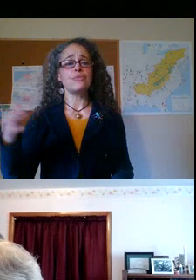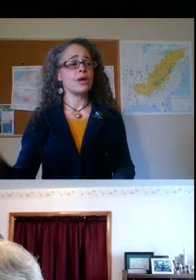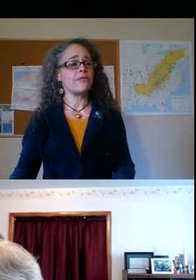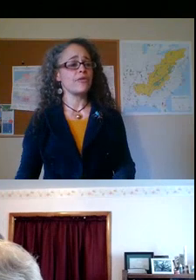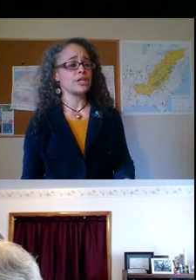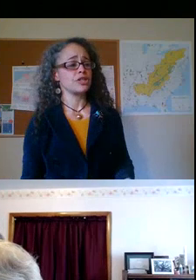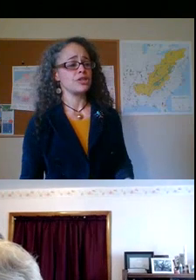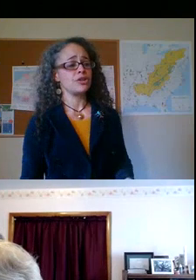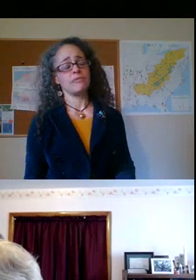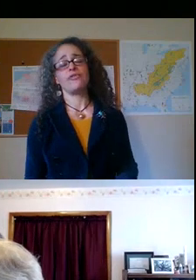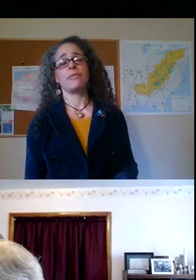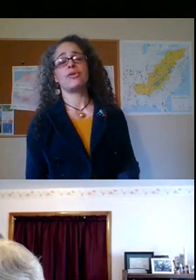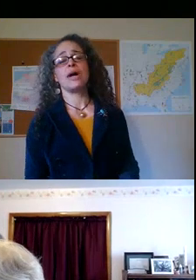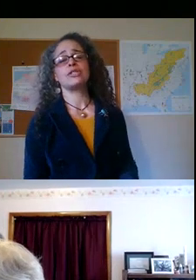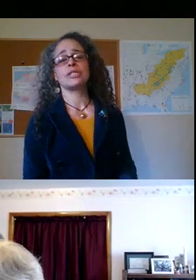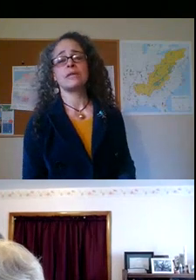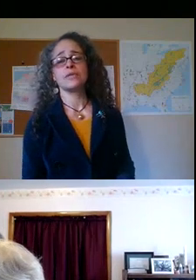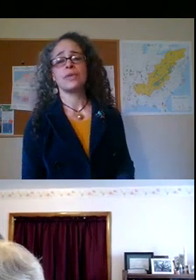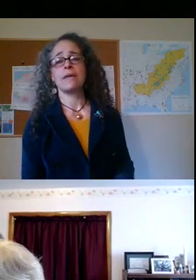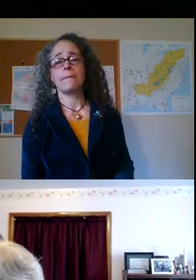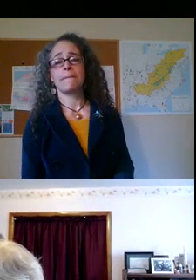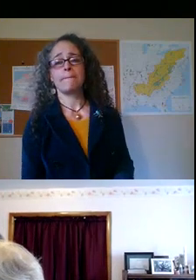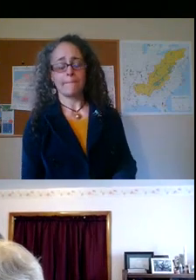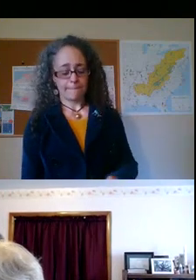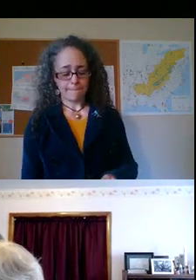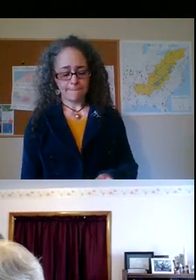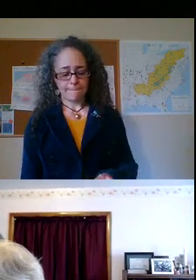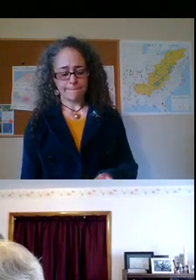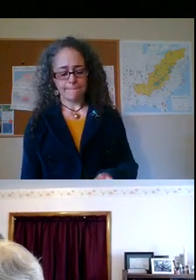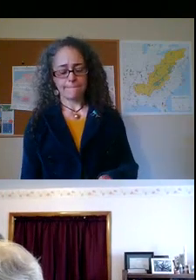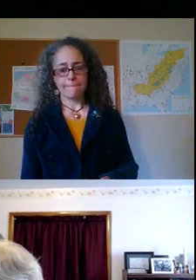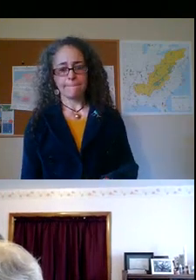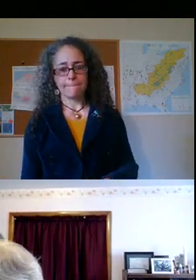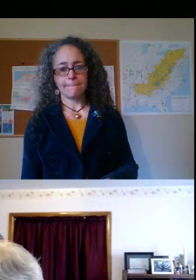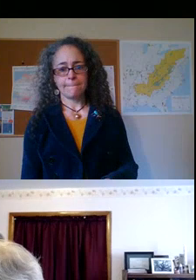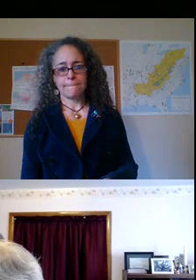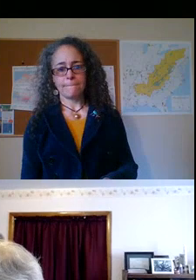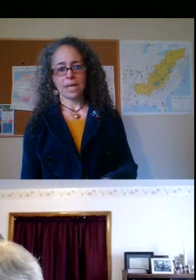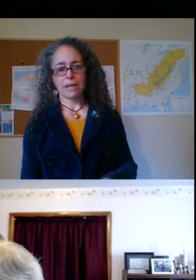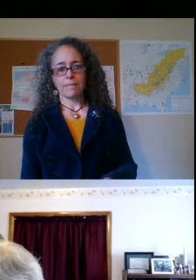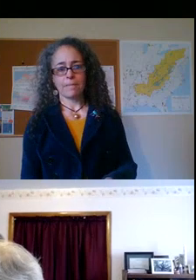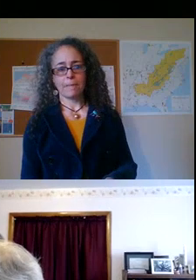guide you to more information so you can familiarize yourselves with that.